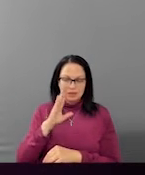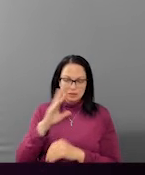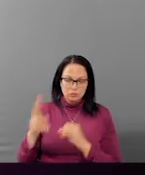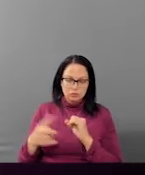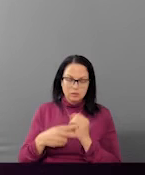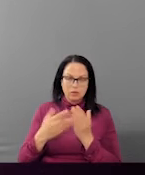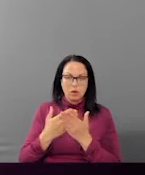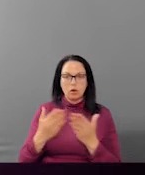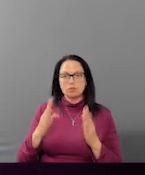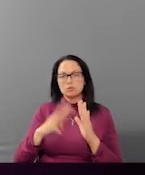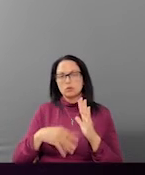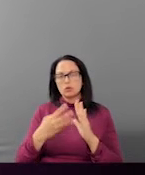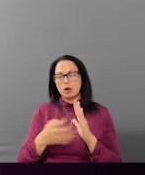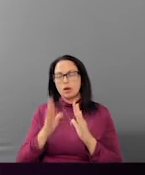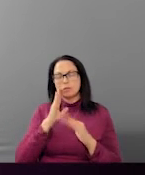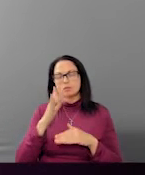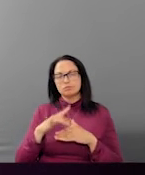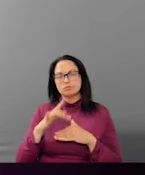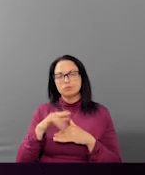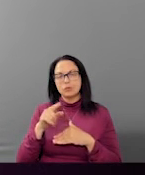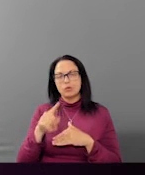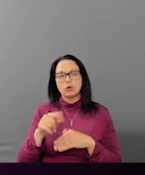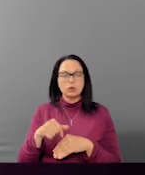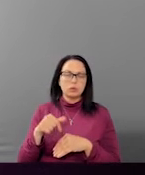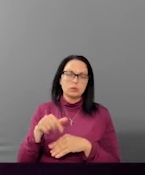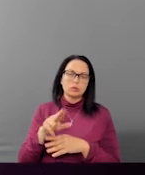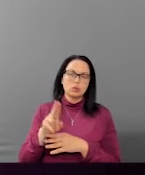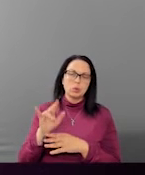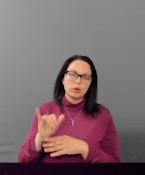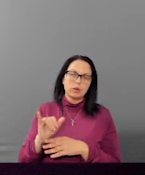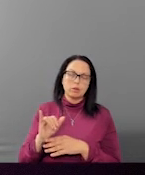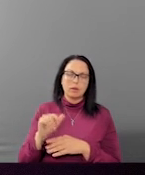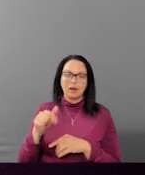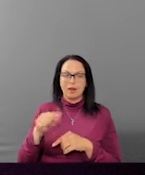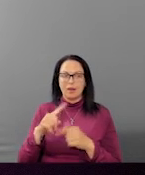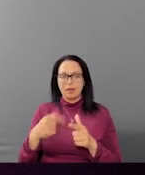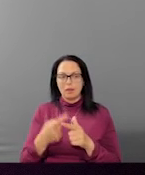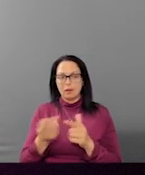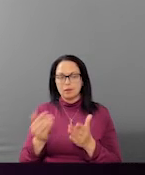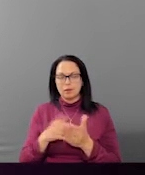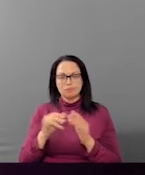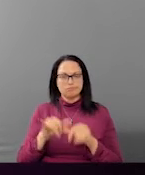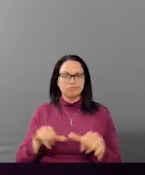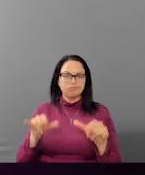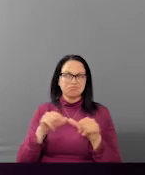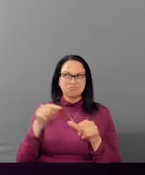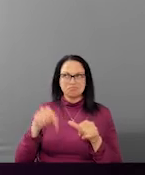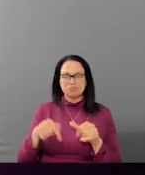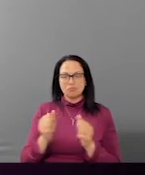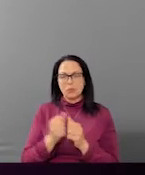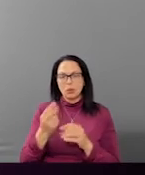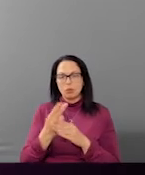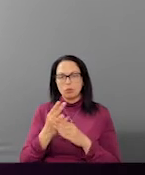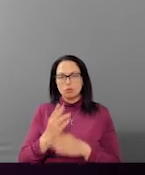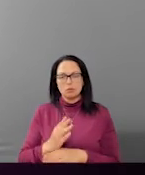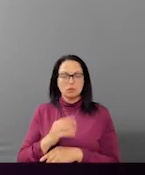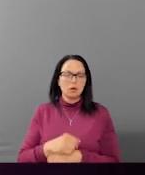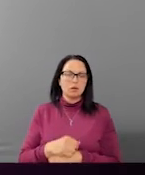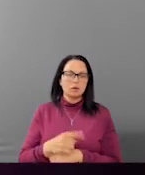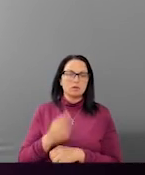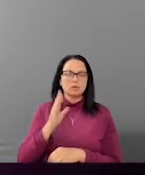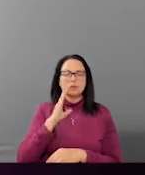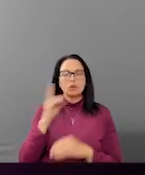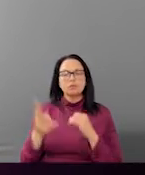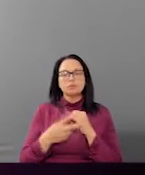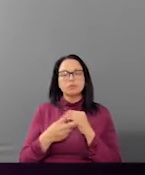node and makes it available for you to query. And then we did the same thing down here with our user. So we're just going to save